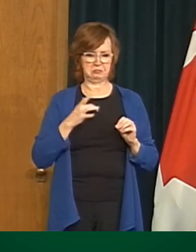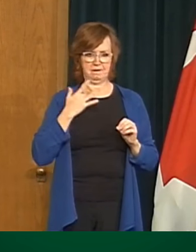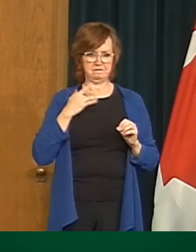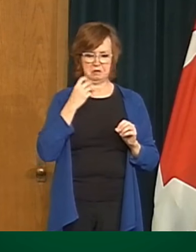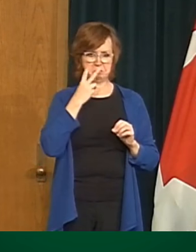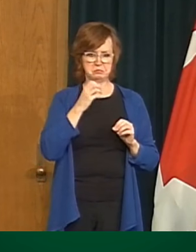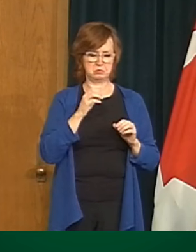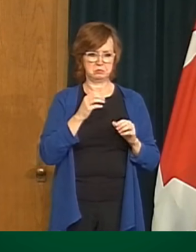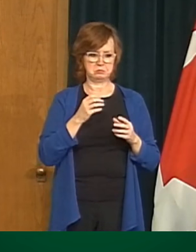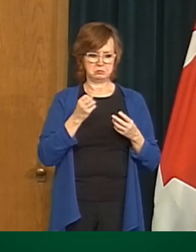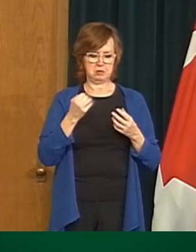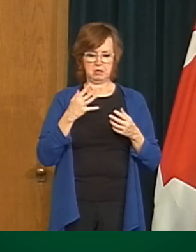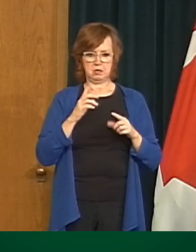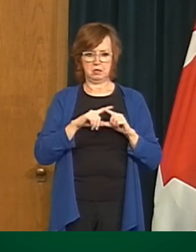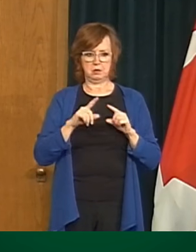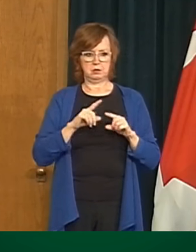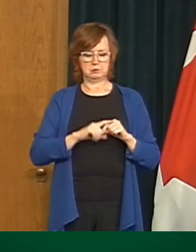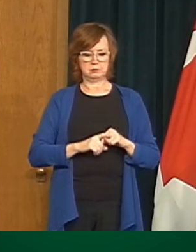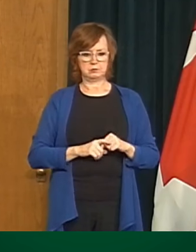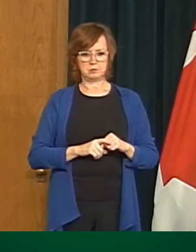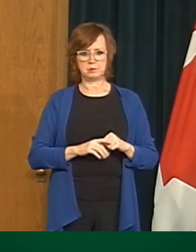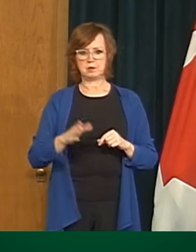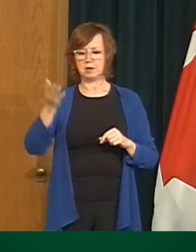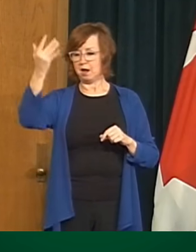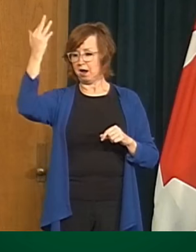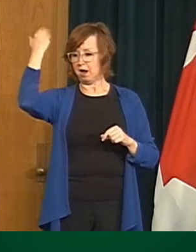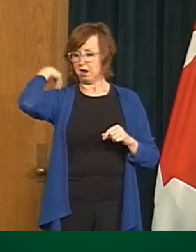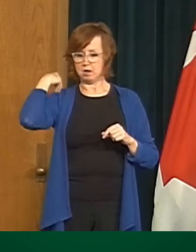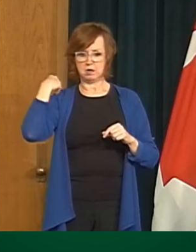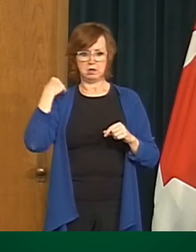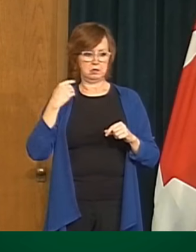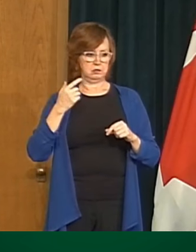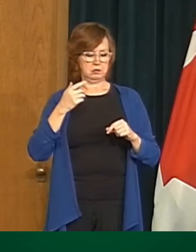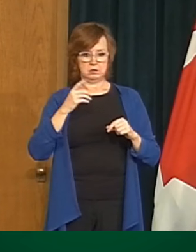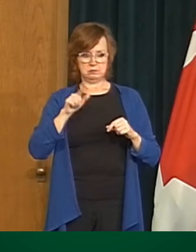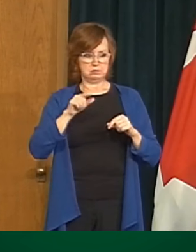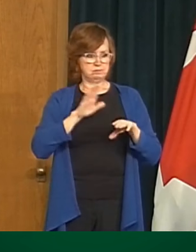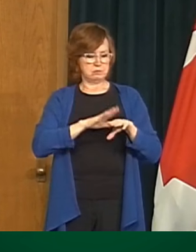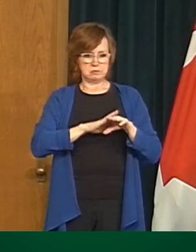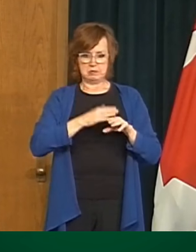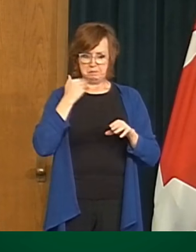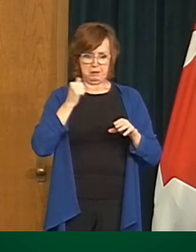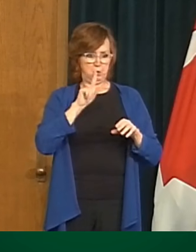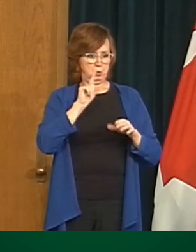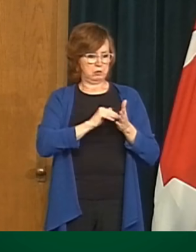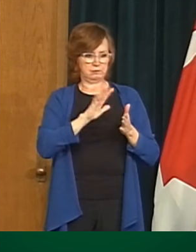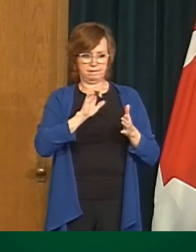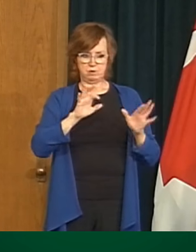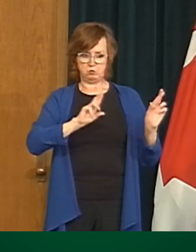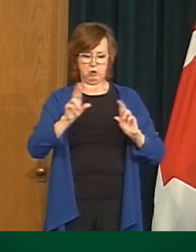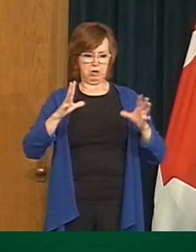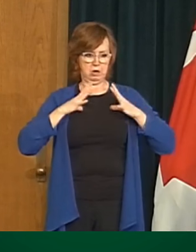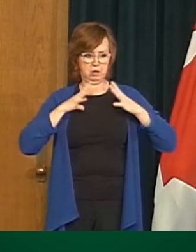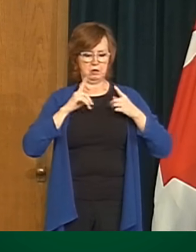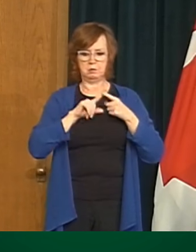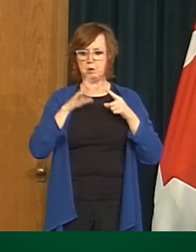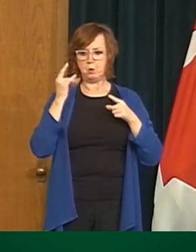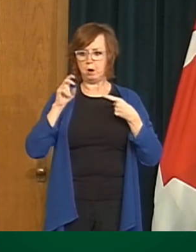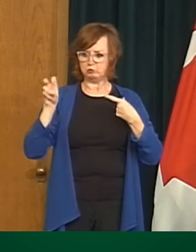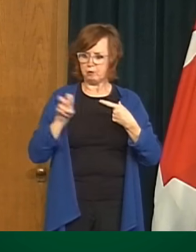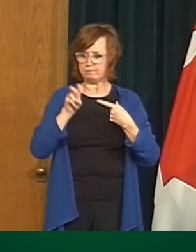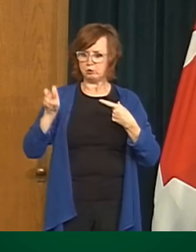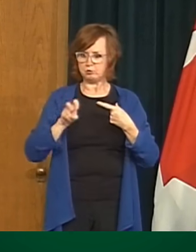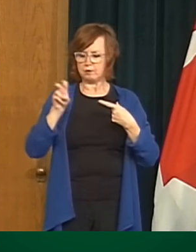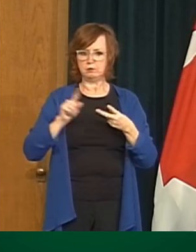different source, if you would. They were coming from travel, they were coming from large gatherings. And now, much of the transfer that we have is through a